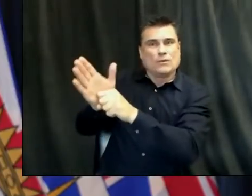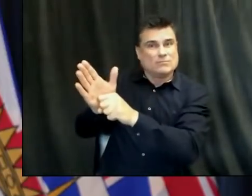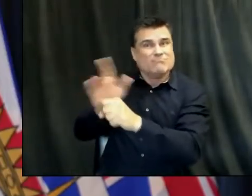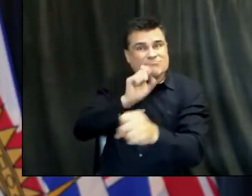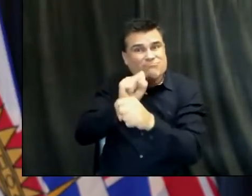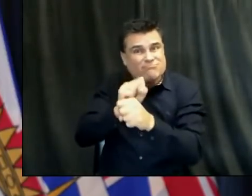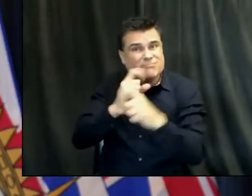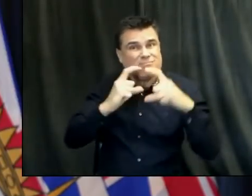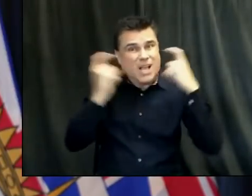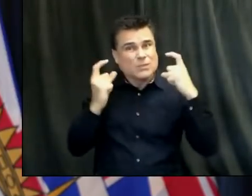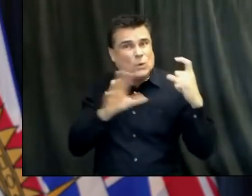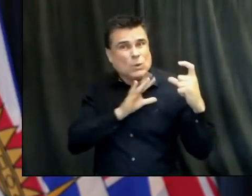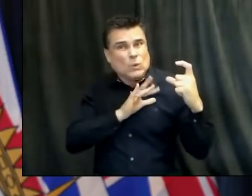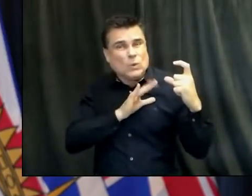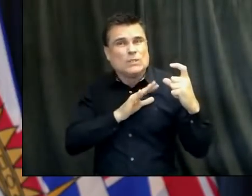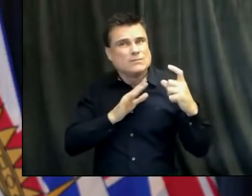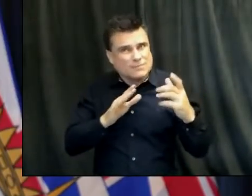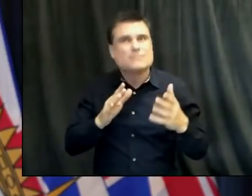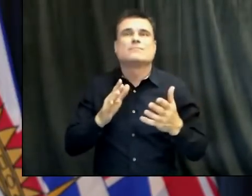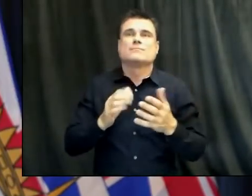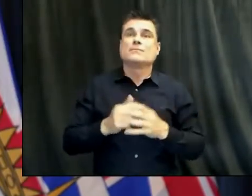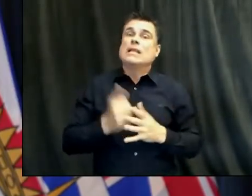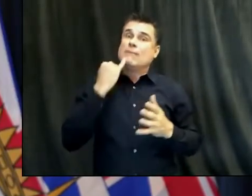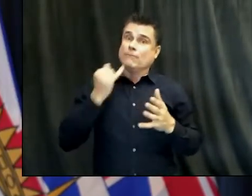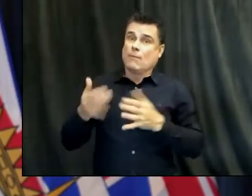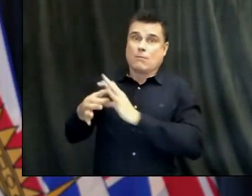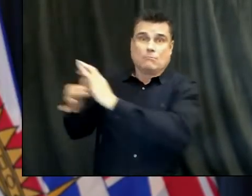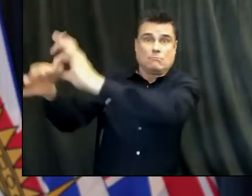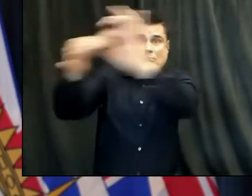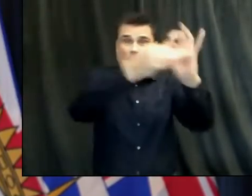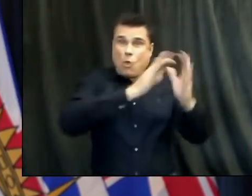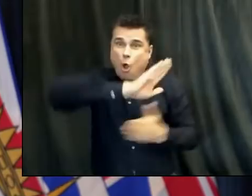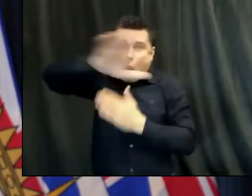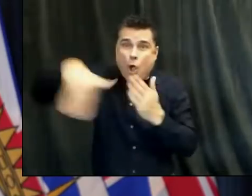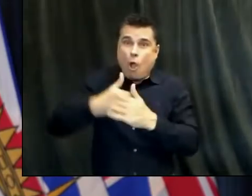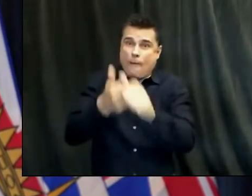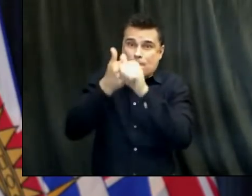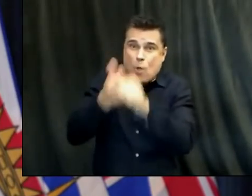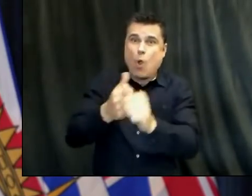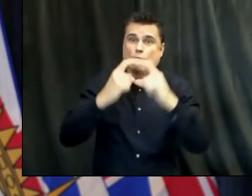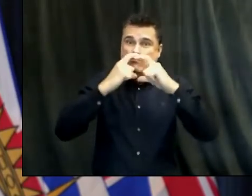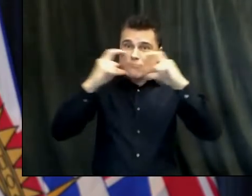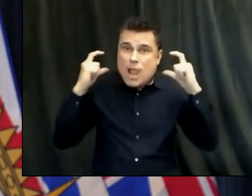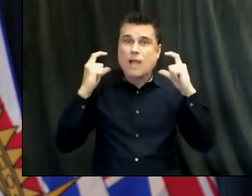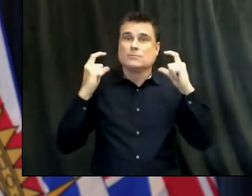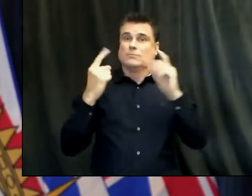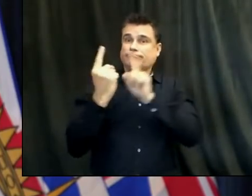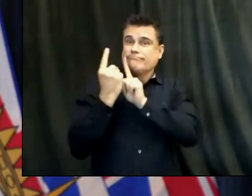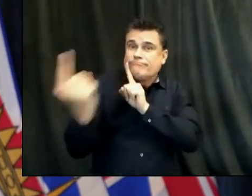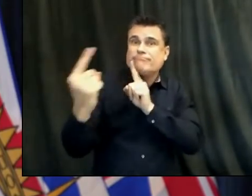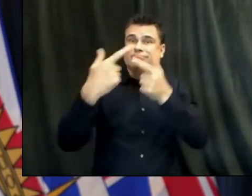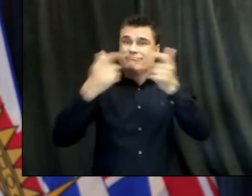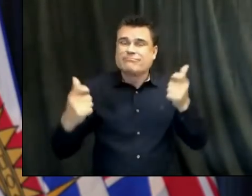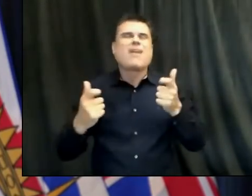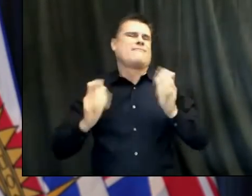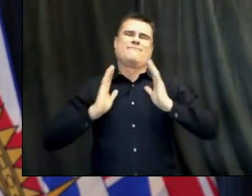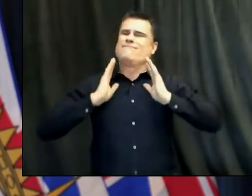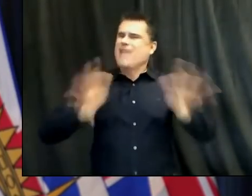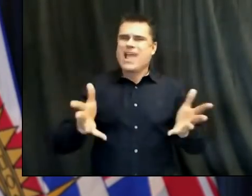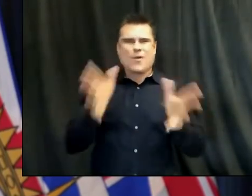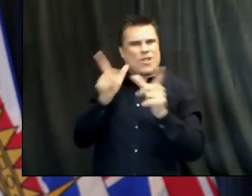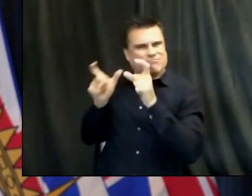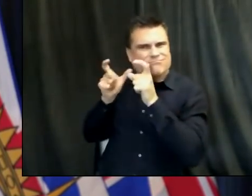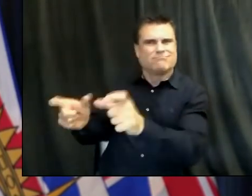forever. It may be hard to see the light right now, but there is light, and we are planning, and we will